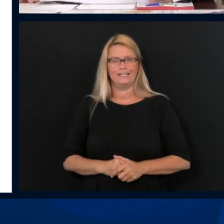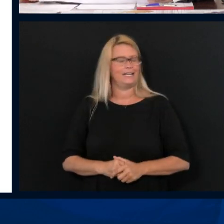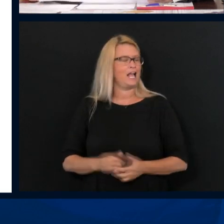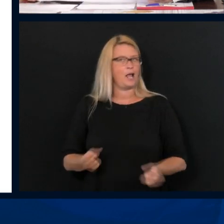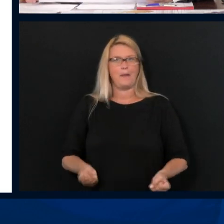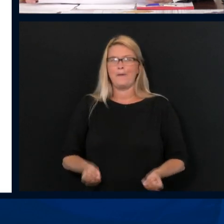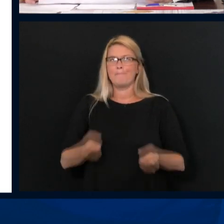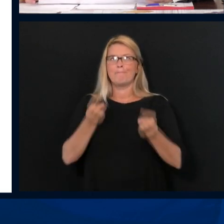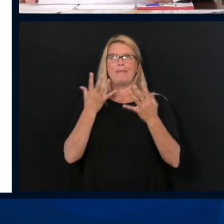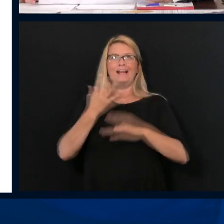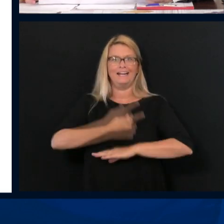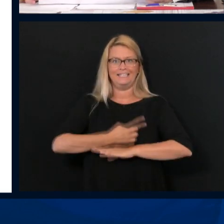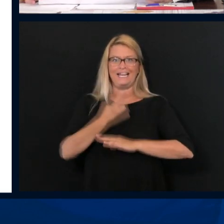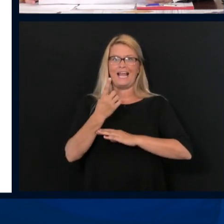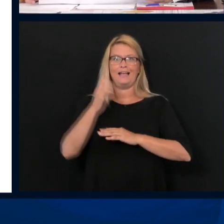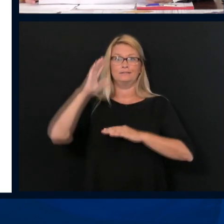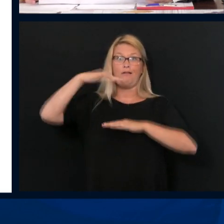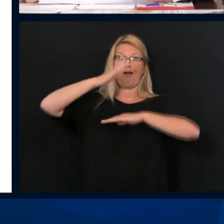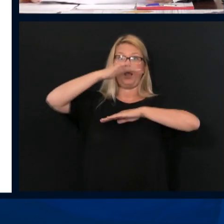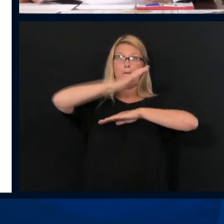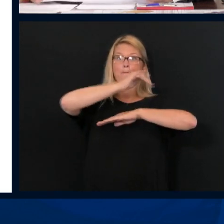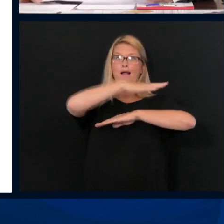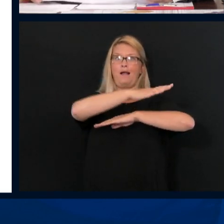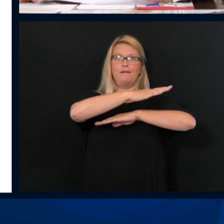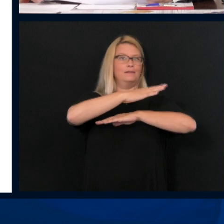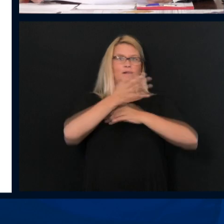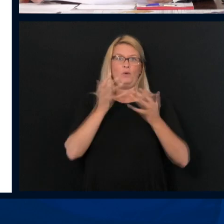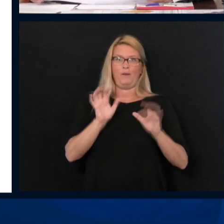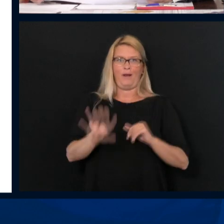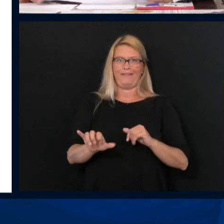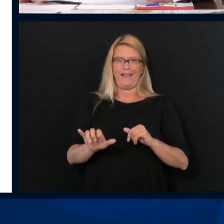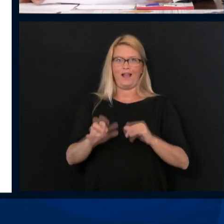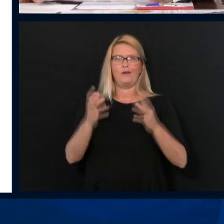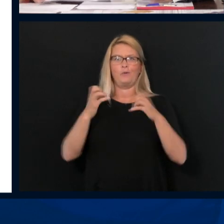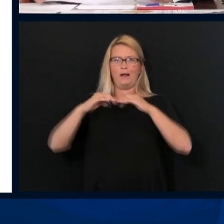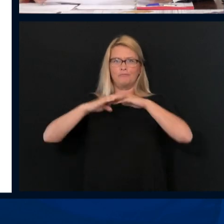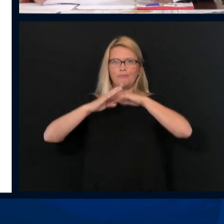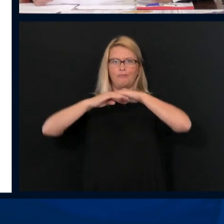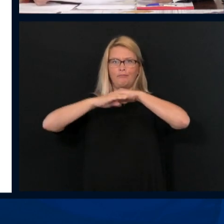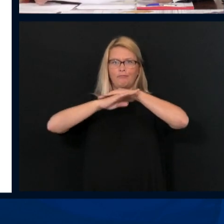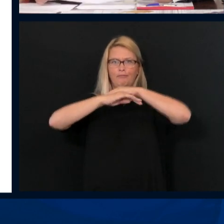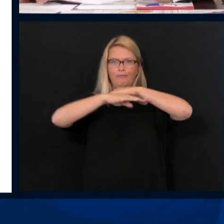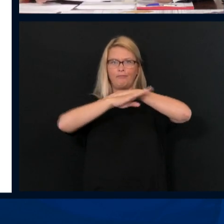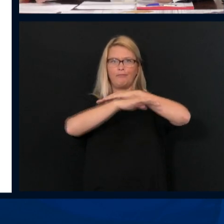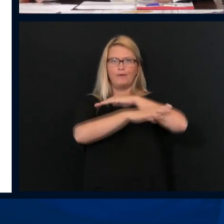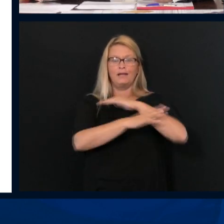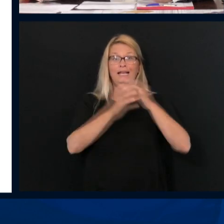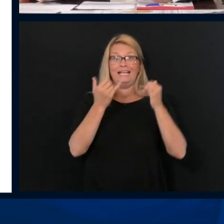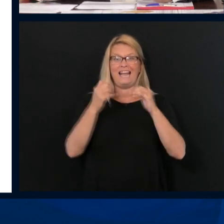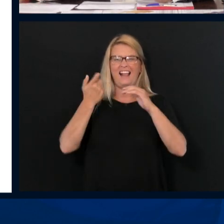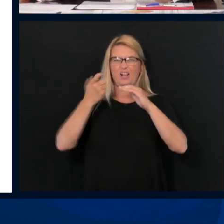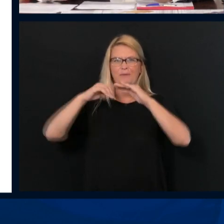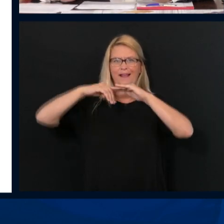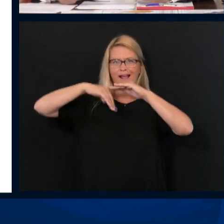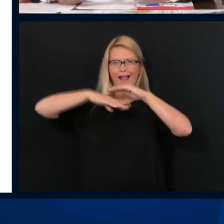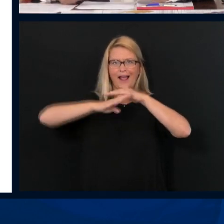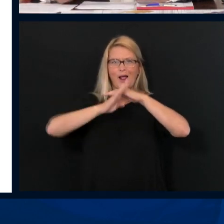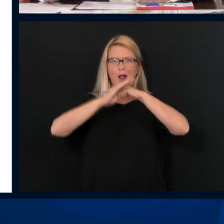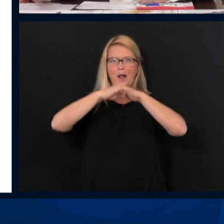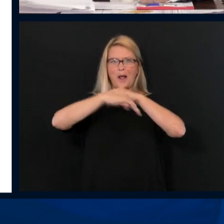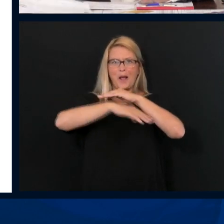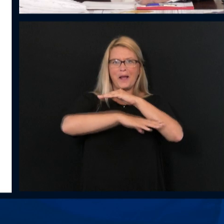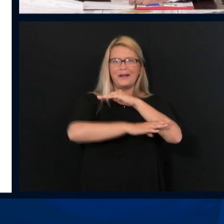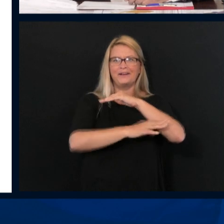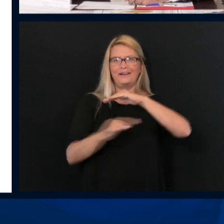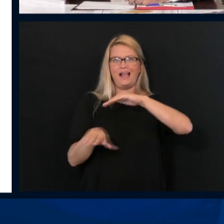many days way above that dotted line. We didn't like that. And we're starting to slide back down just a little bit, which we really